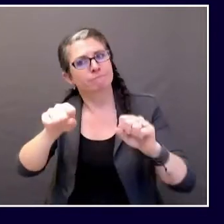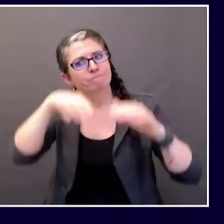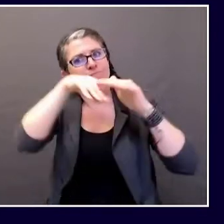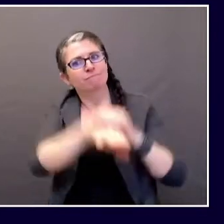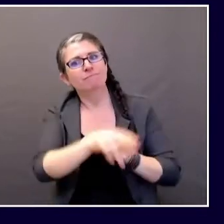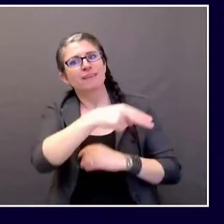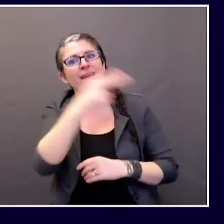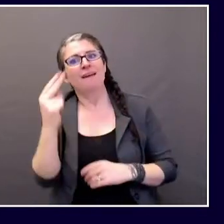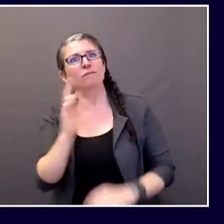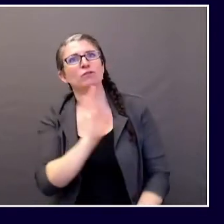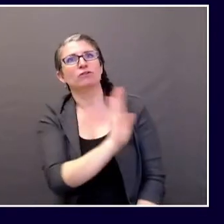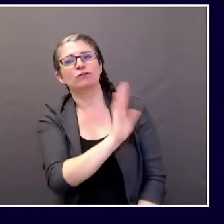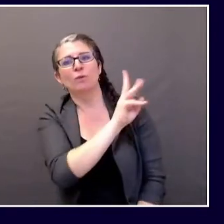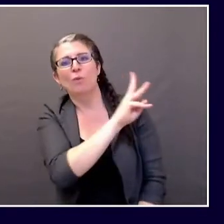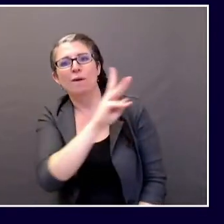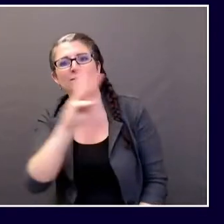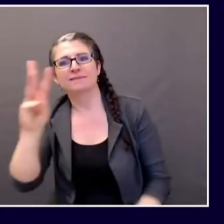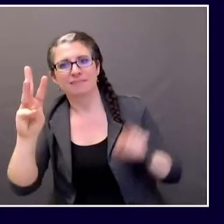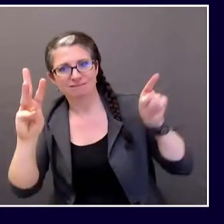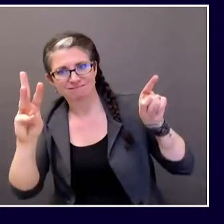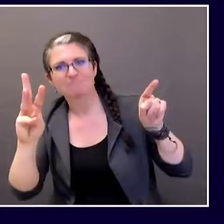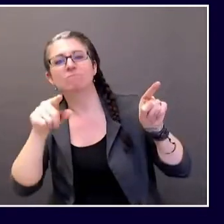pharmacy COVID-19 vaccines.